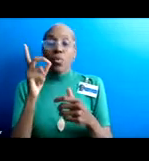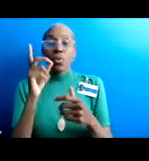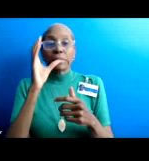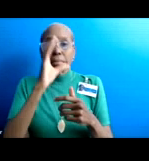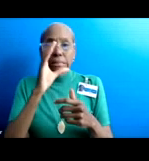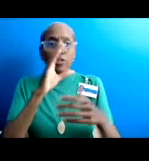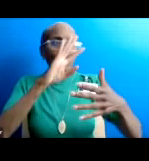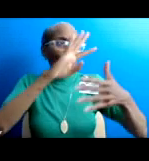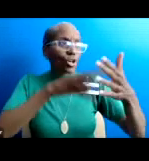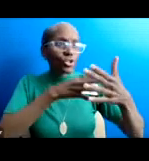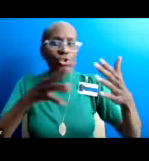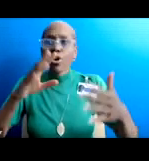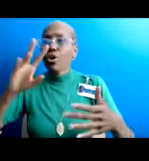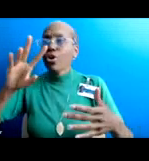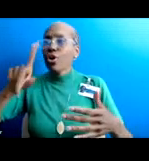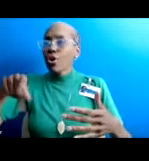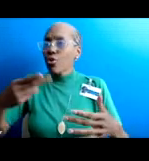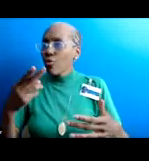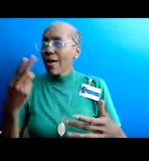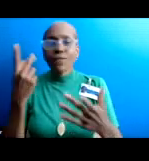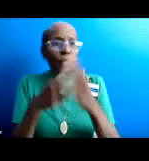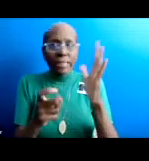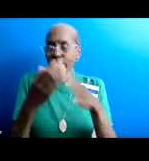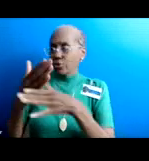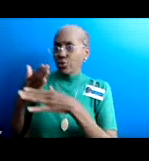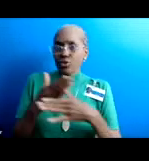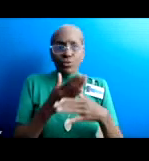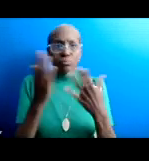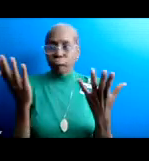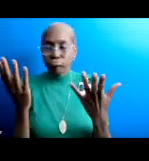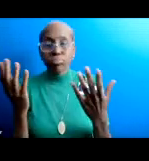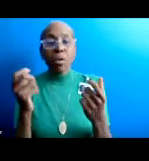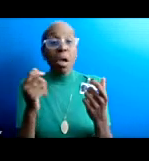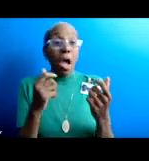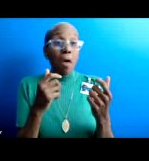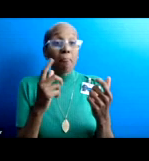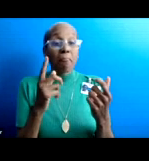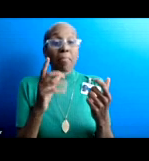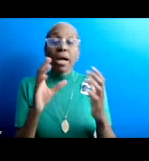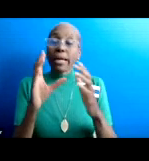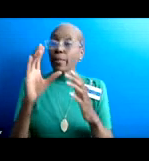a chart or a graph that represented something I needed to share. And I would go to